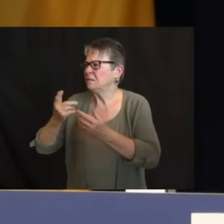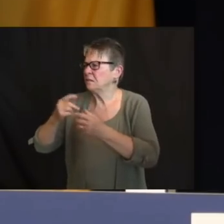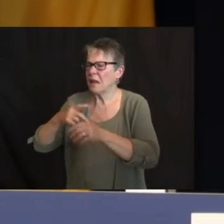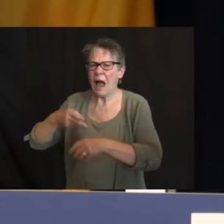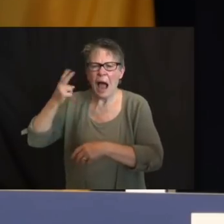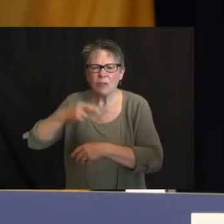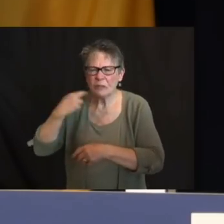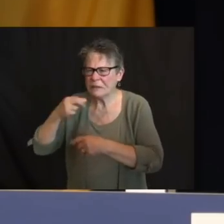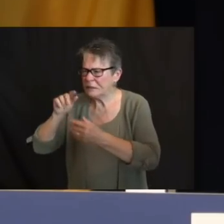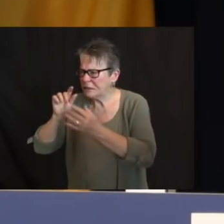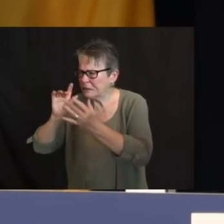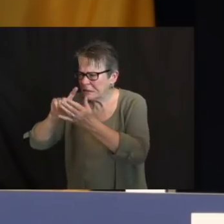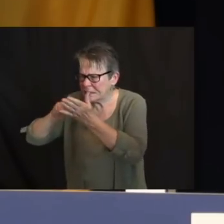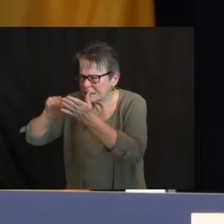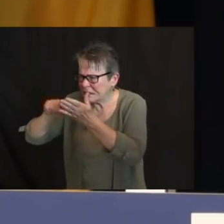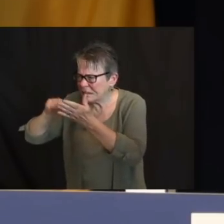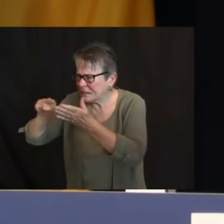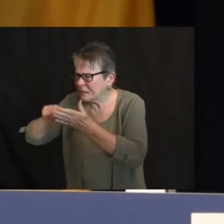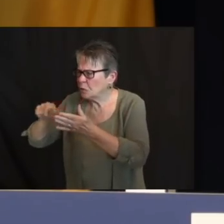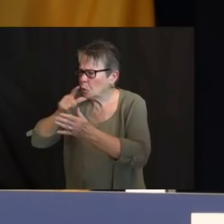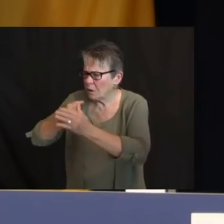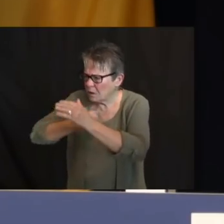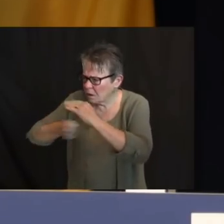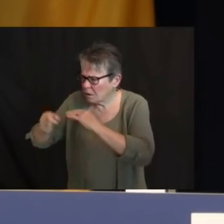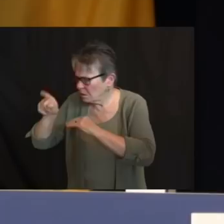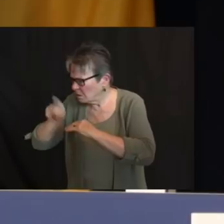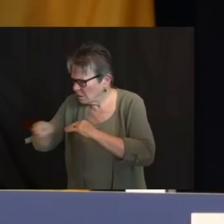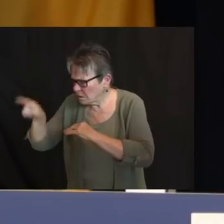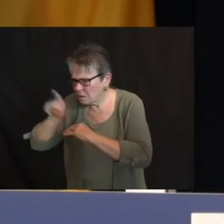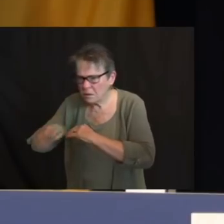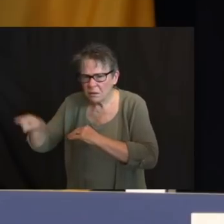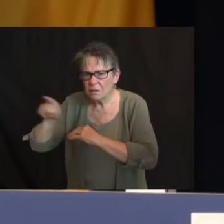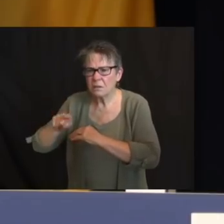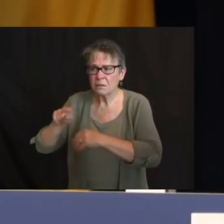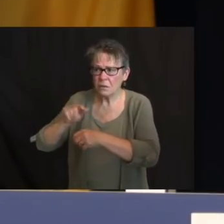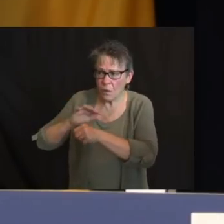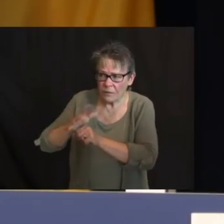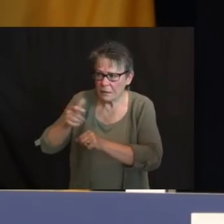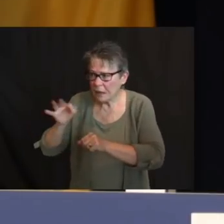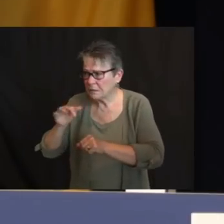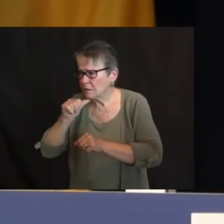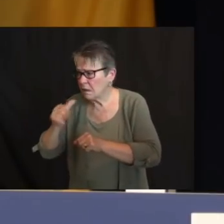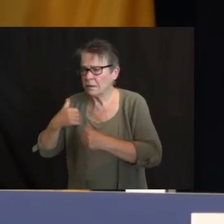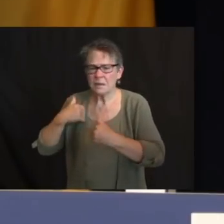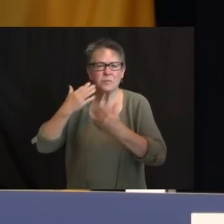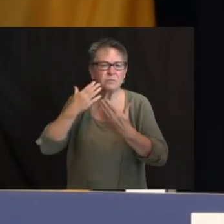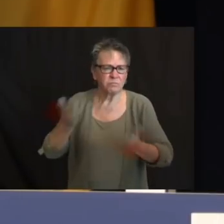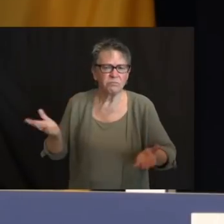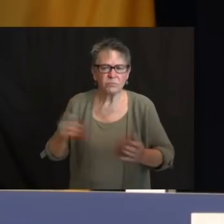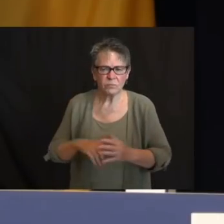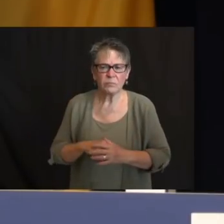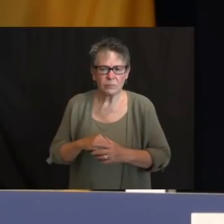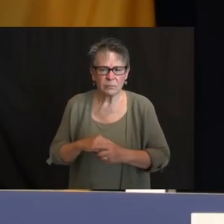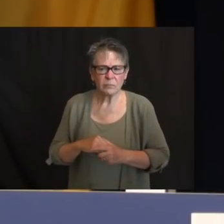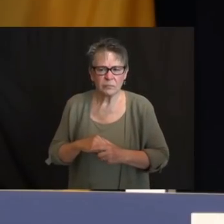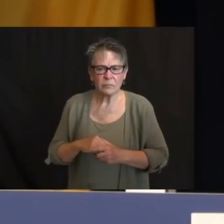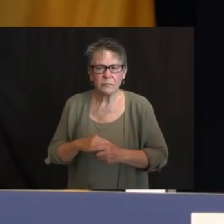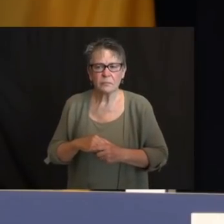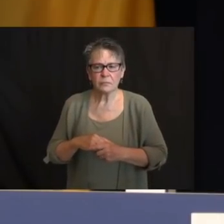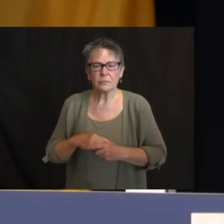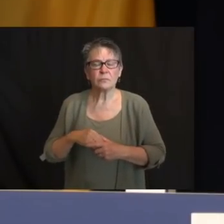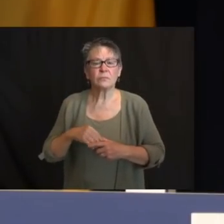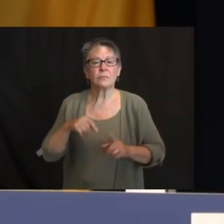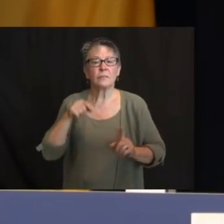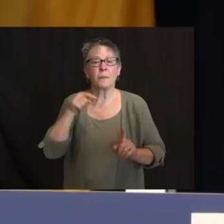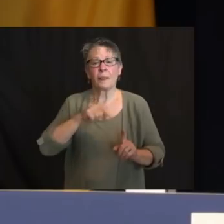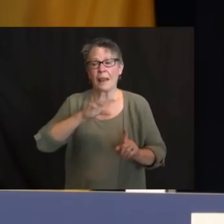rollout. The Camden County Department of Health and Human Services participated in a soft launch of ComCare